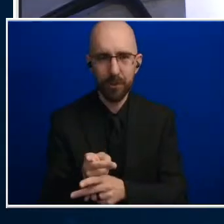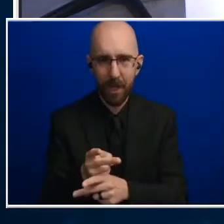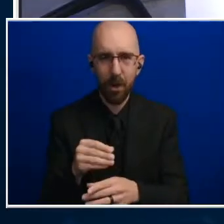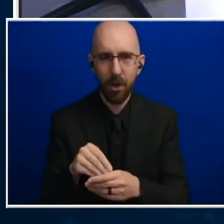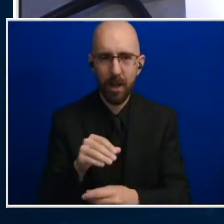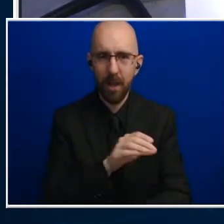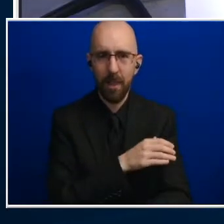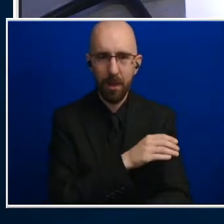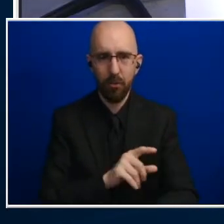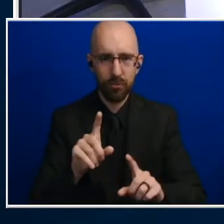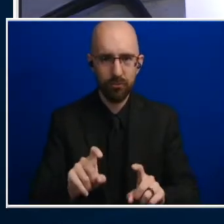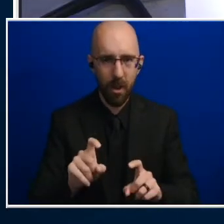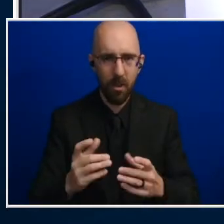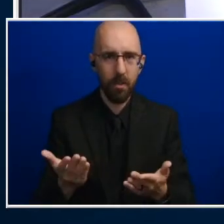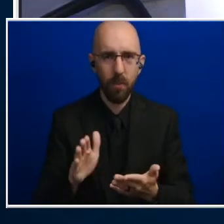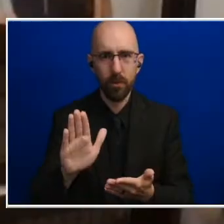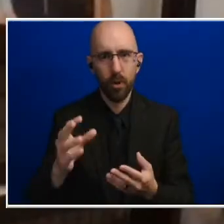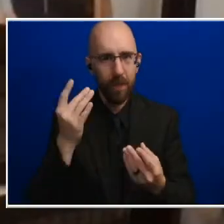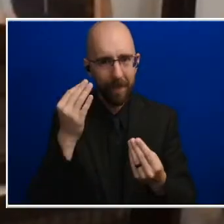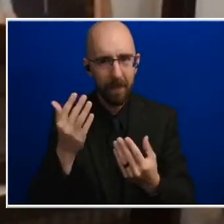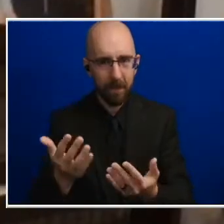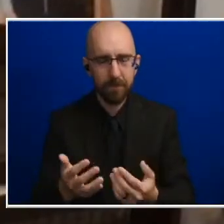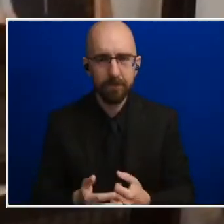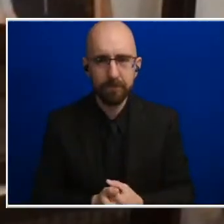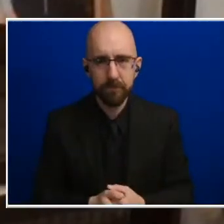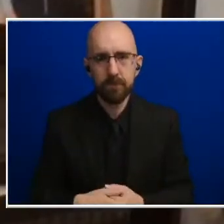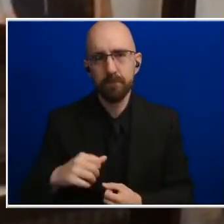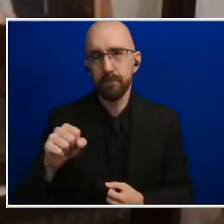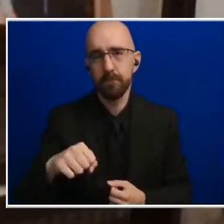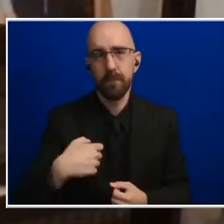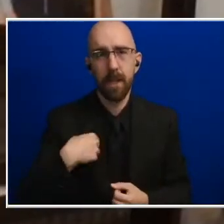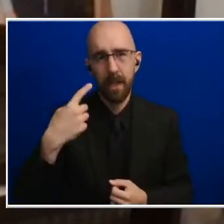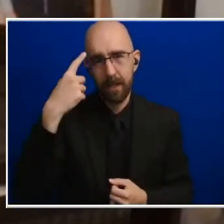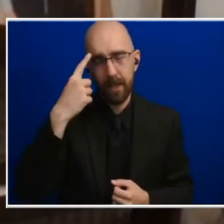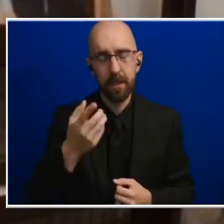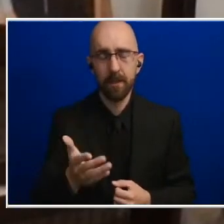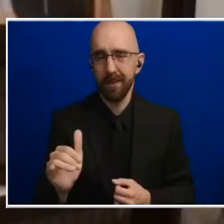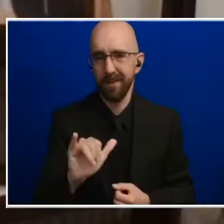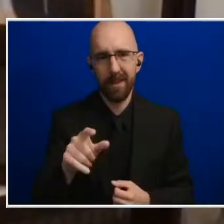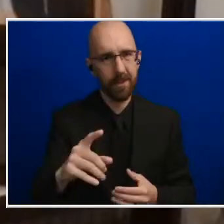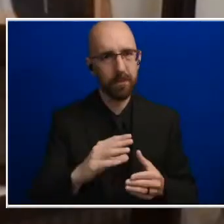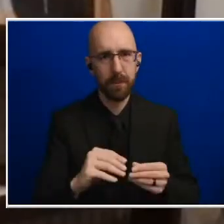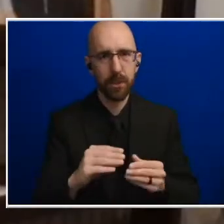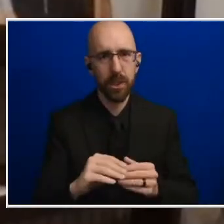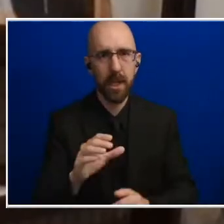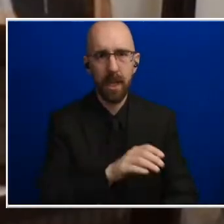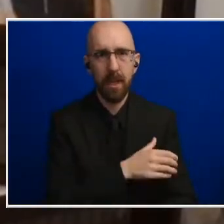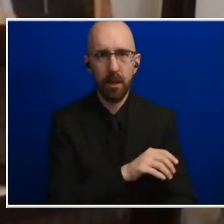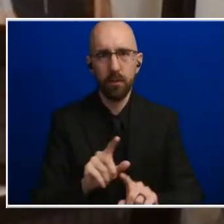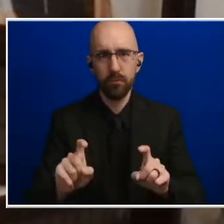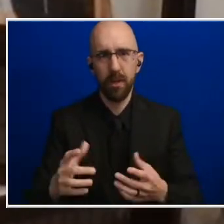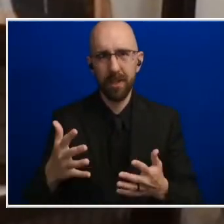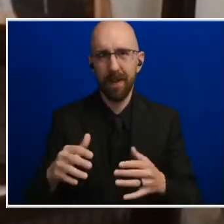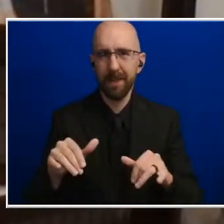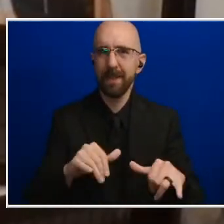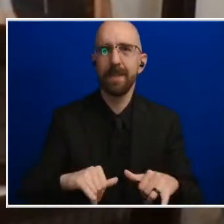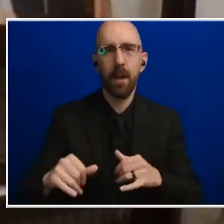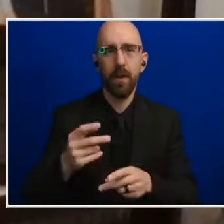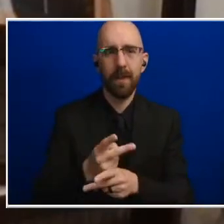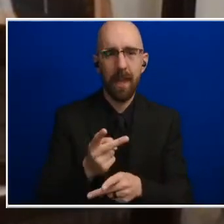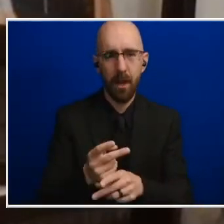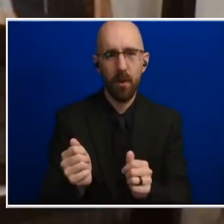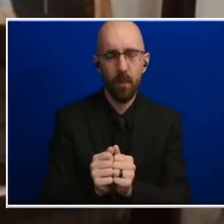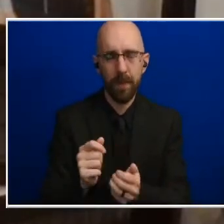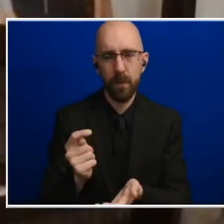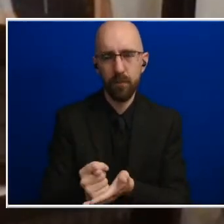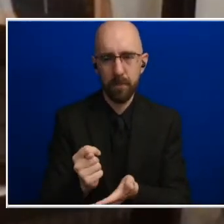your thinking? Yeah, I think like you said, the clinical trials are kind of the standard of care when it comes to treatment. And